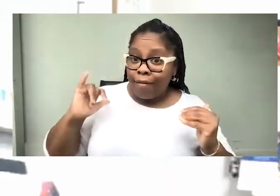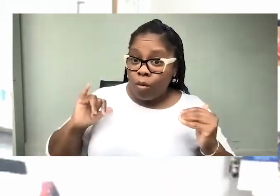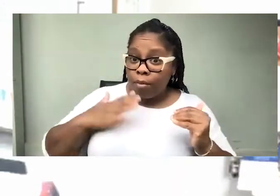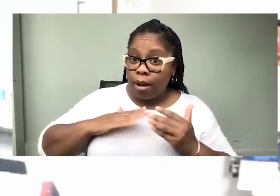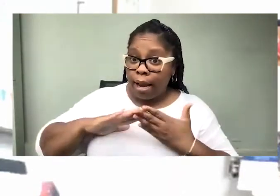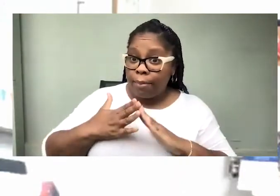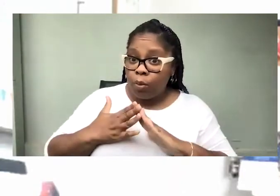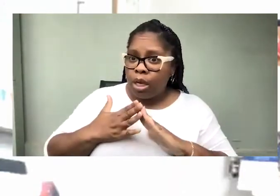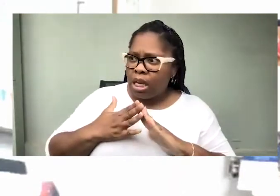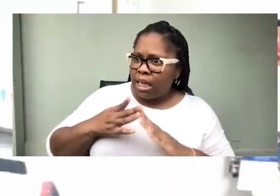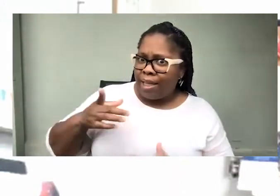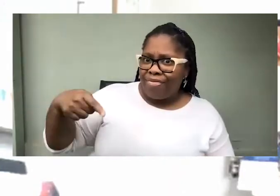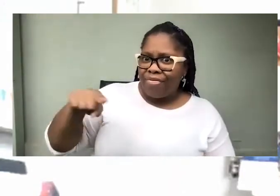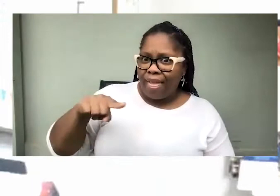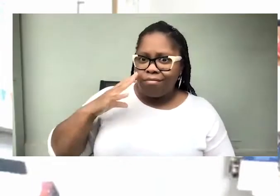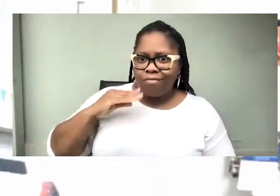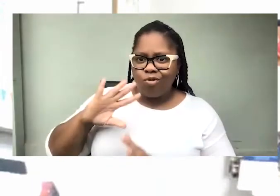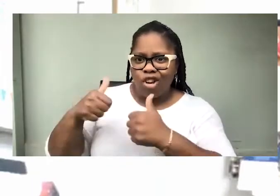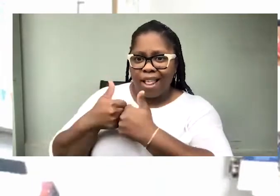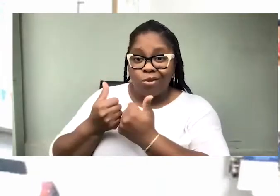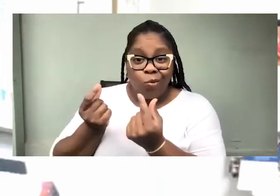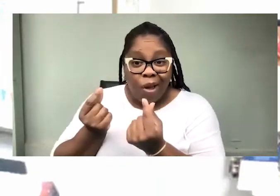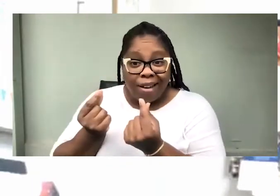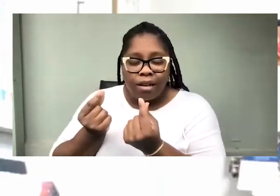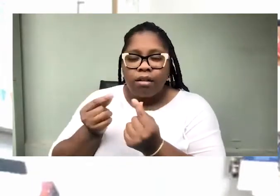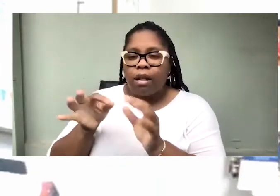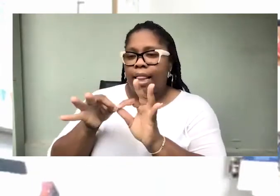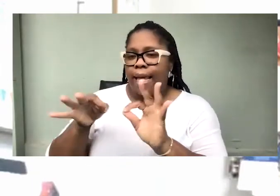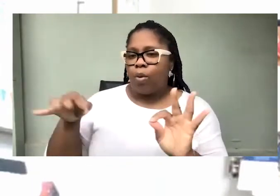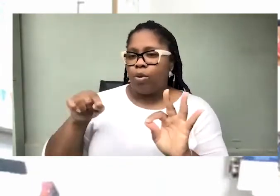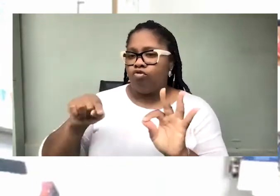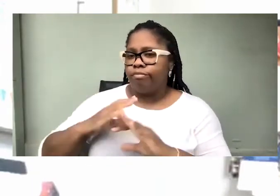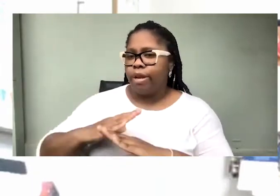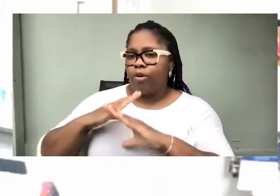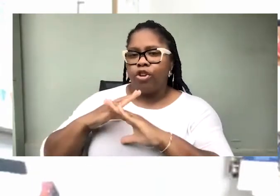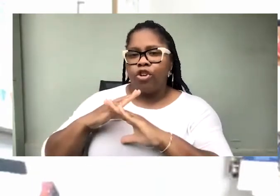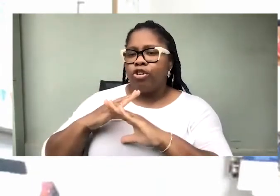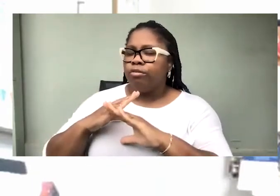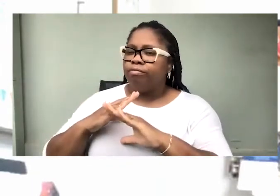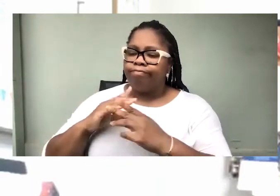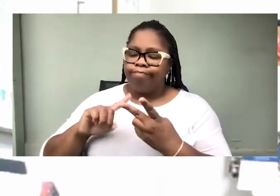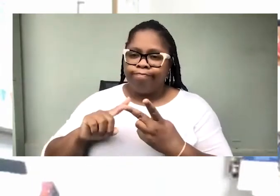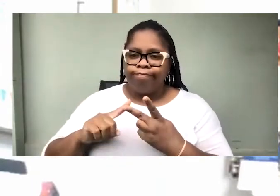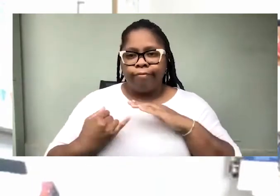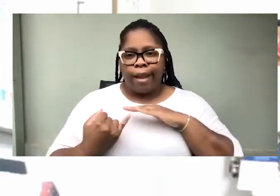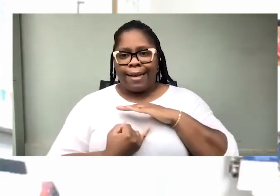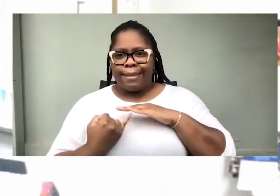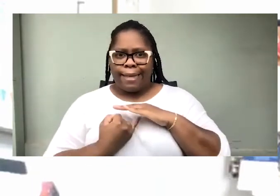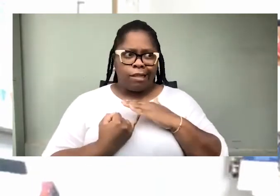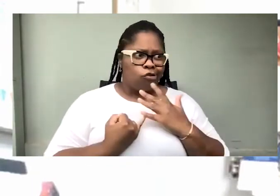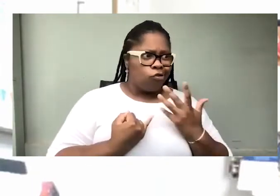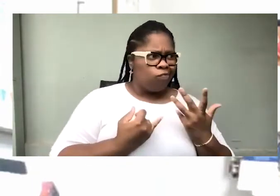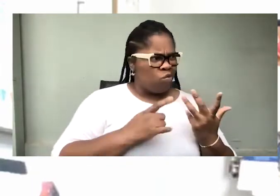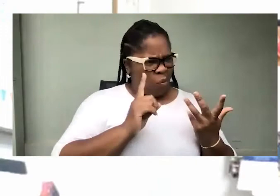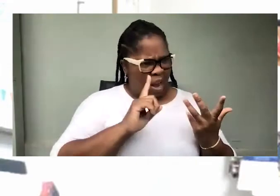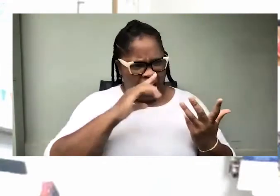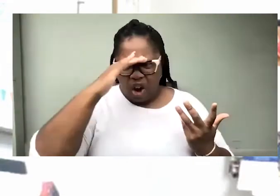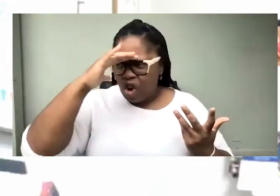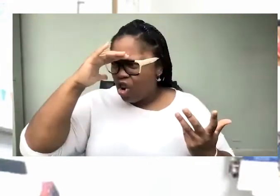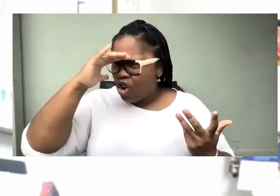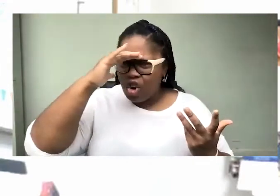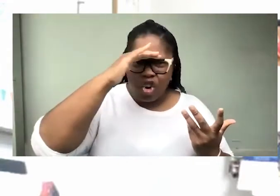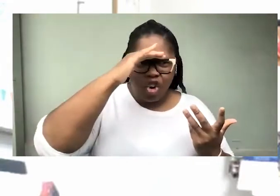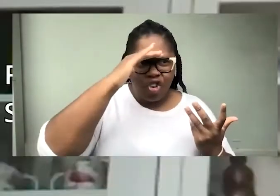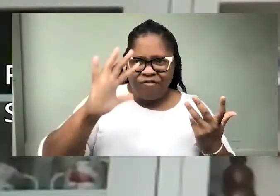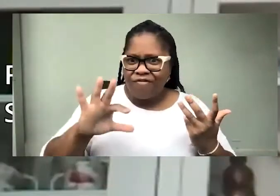are challenged with language barrier, isolation, because they don't know where to go within